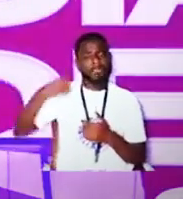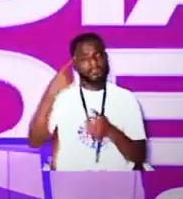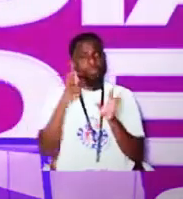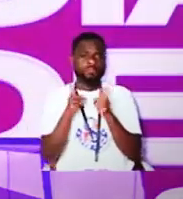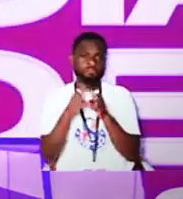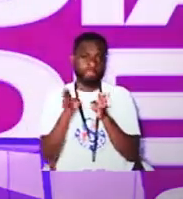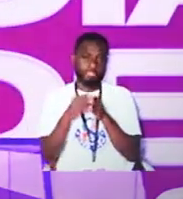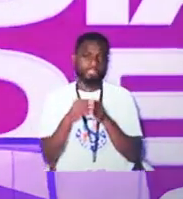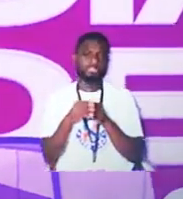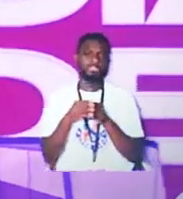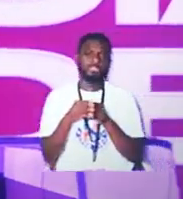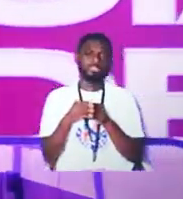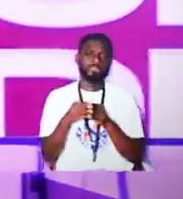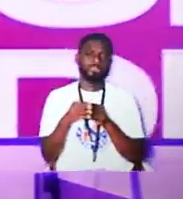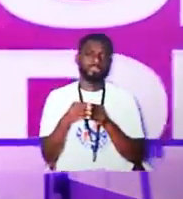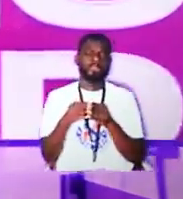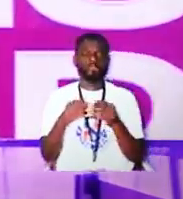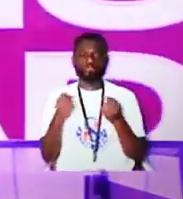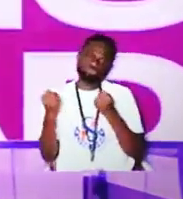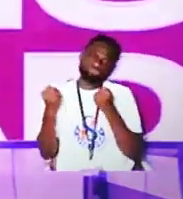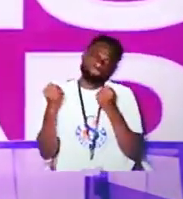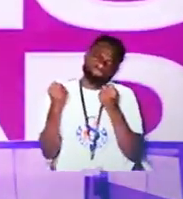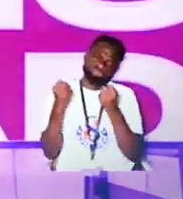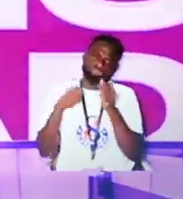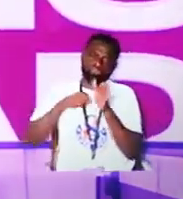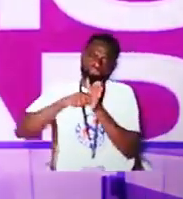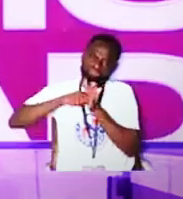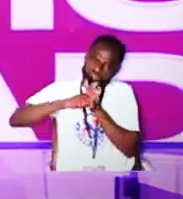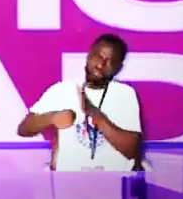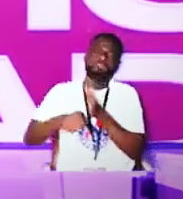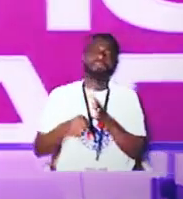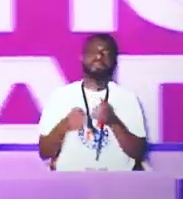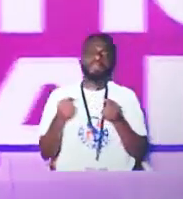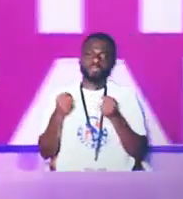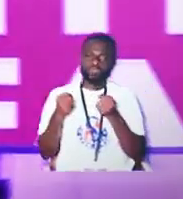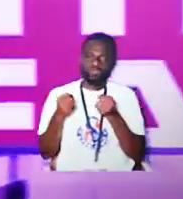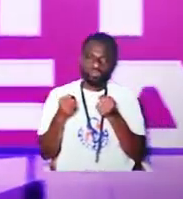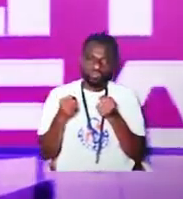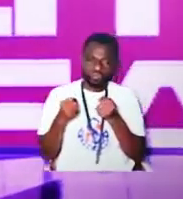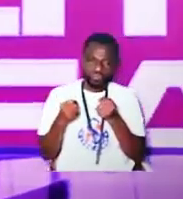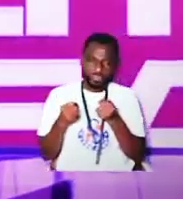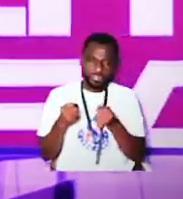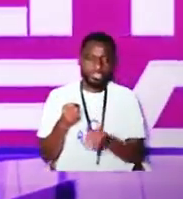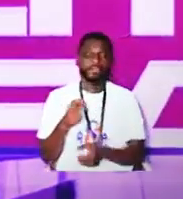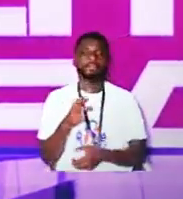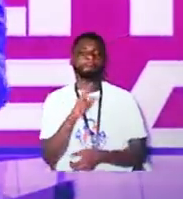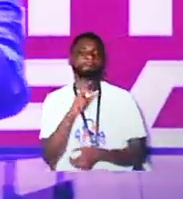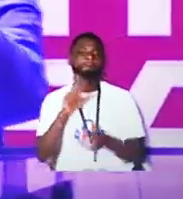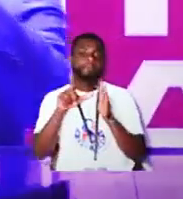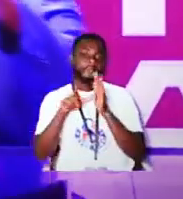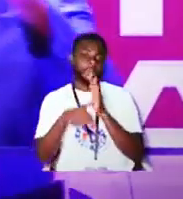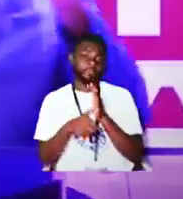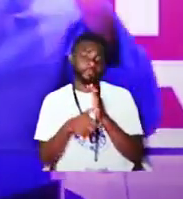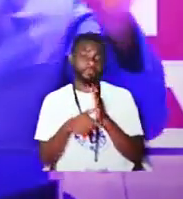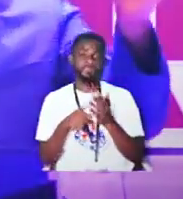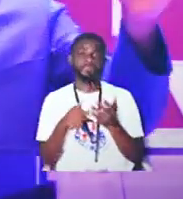meeting. So he was speeding. And then he was caught by this